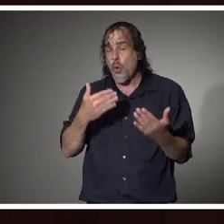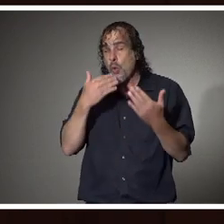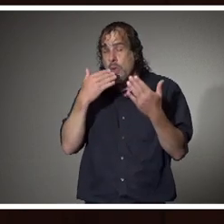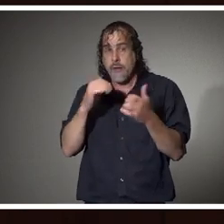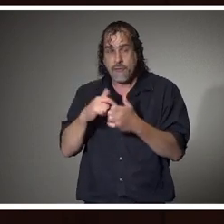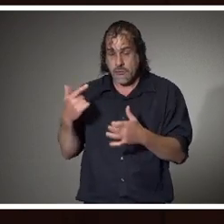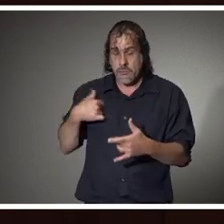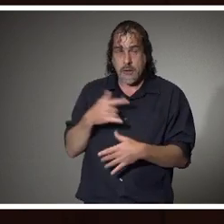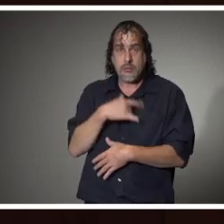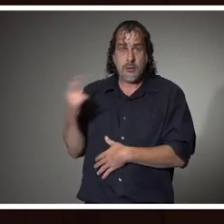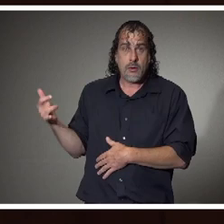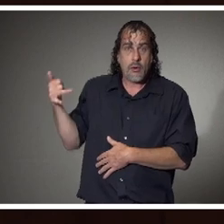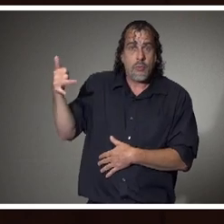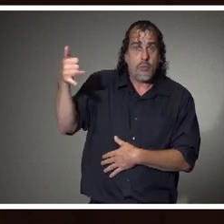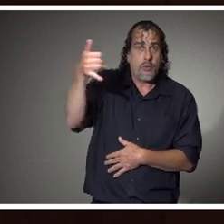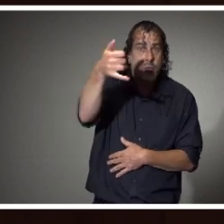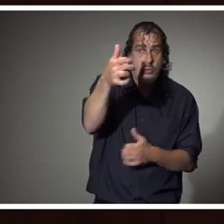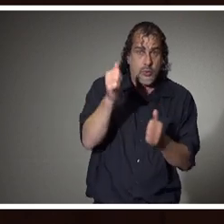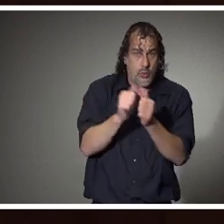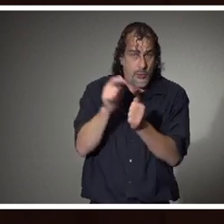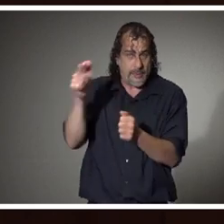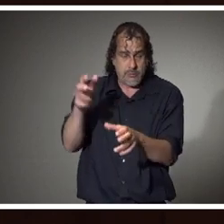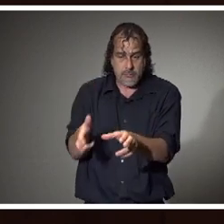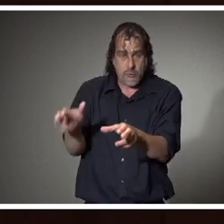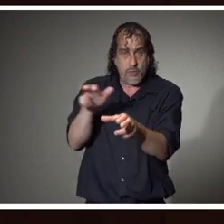fly over the tornadoes where the damage